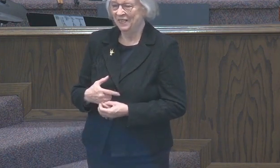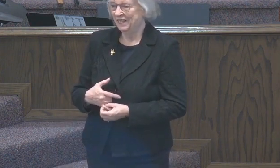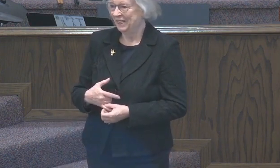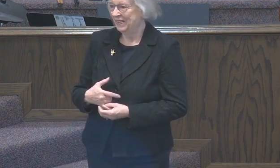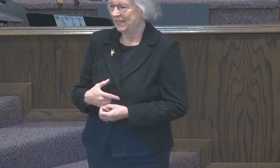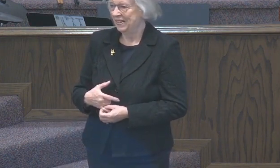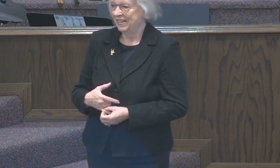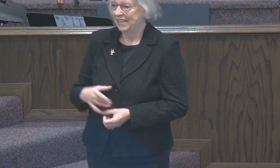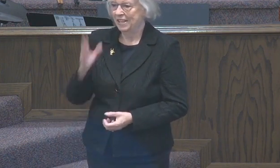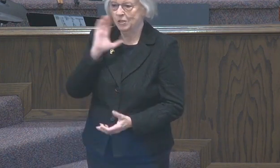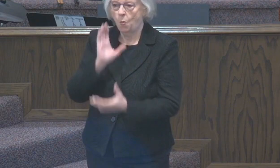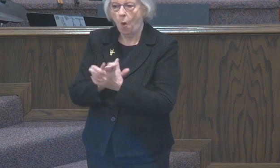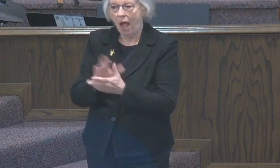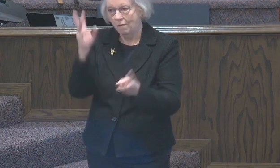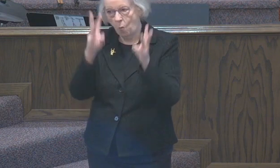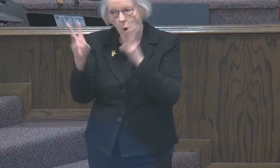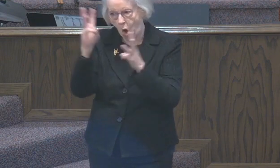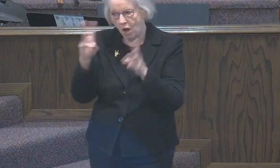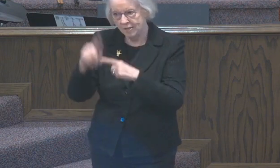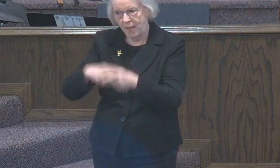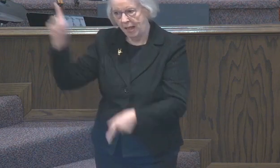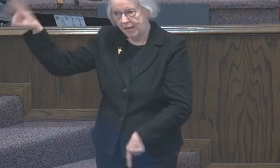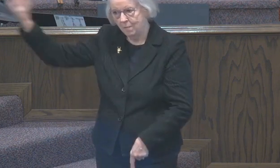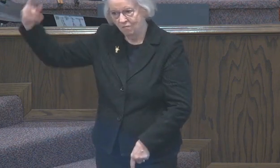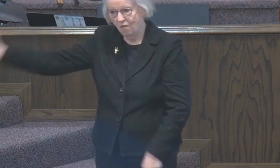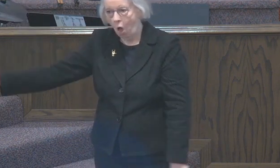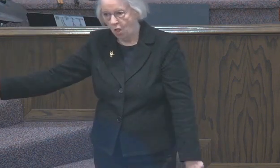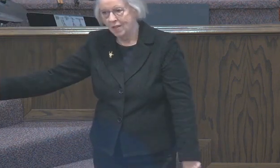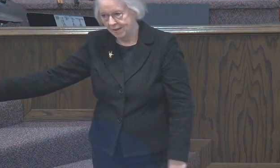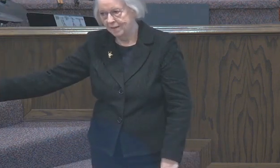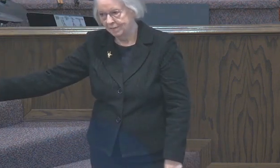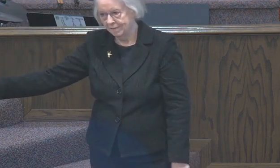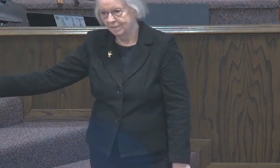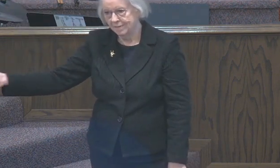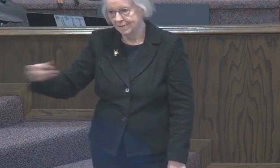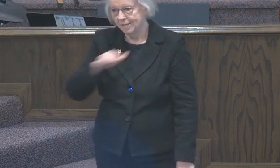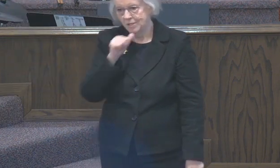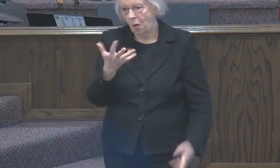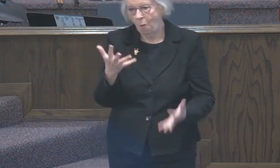She worries about me. All right? She worries about me.